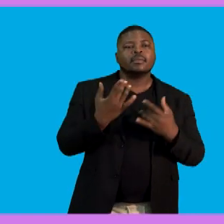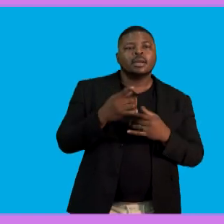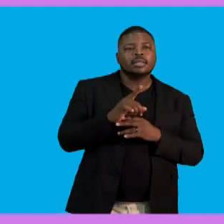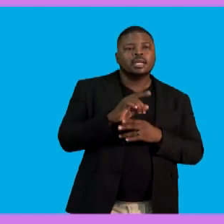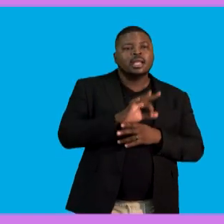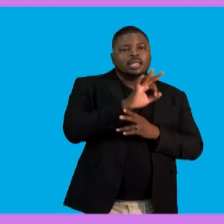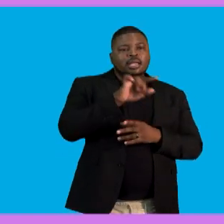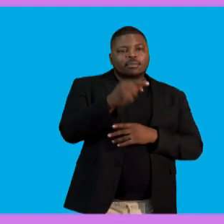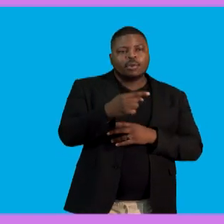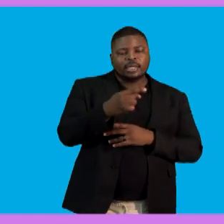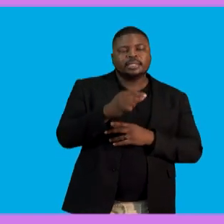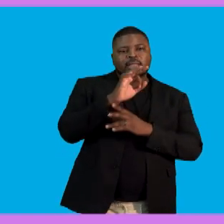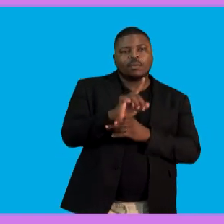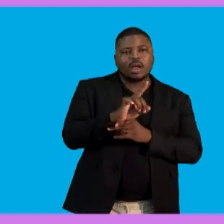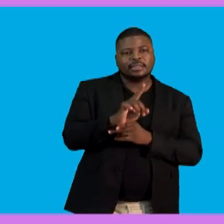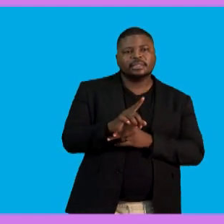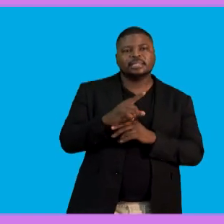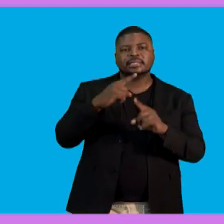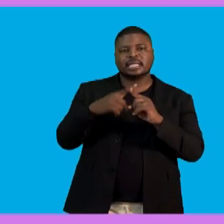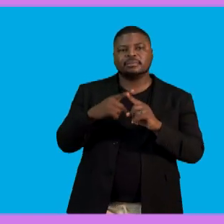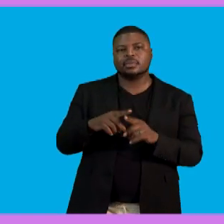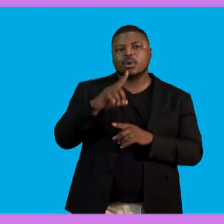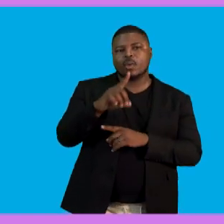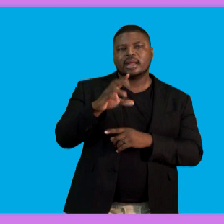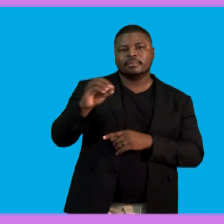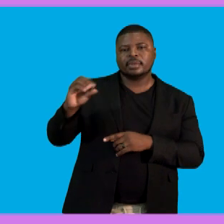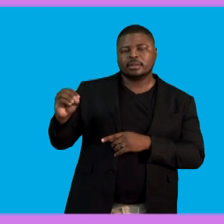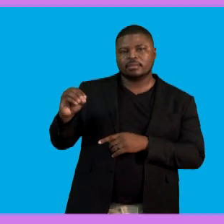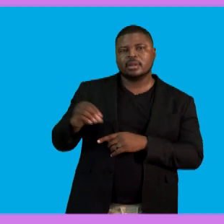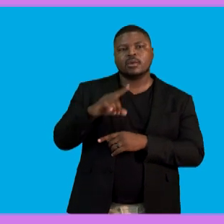say 3.1 multiplied by 1 million.